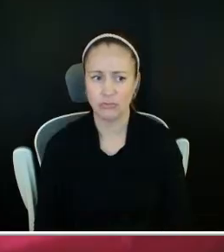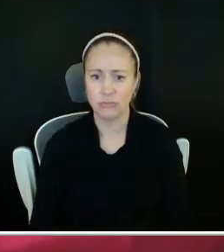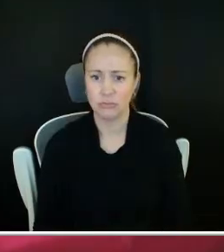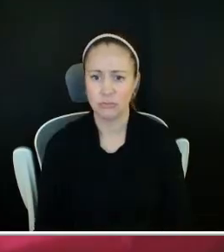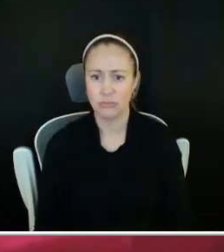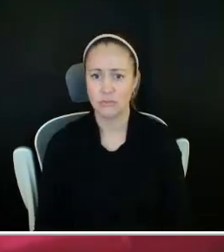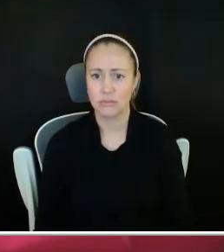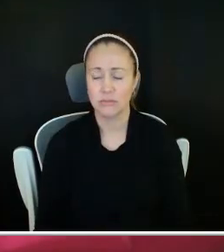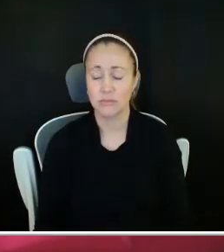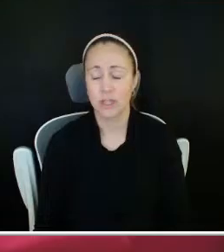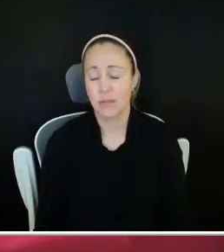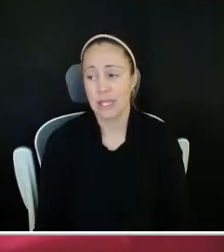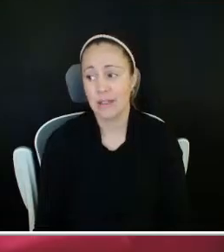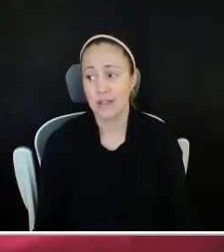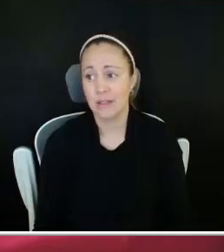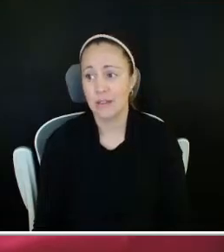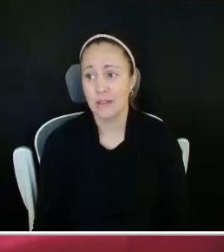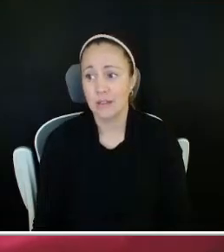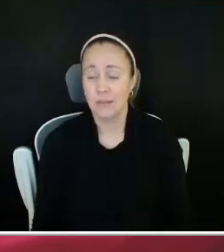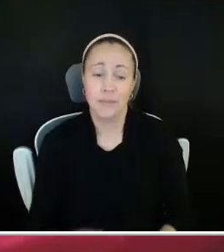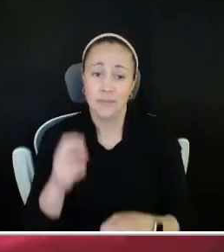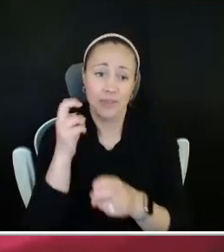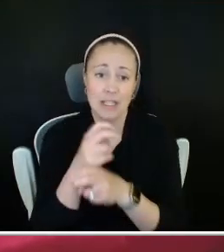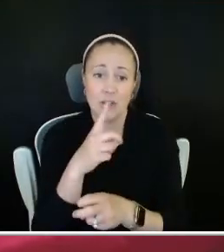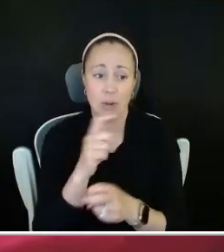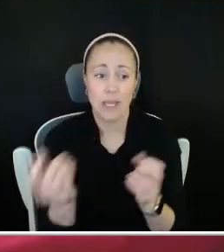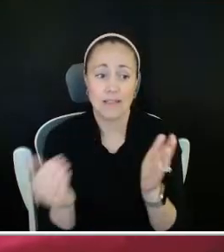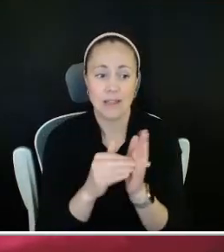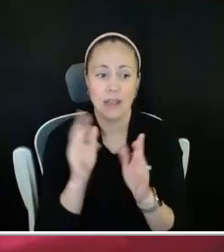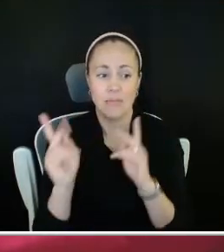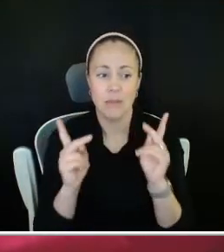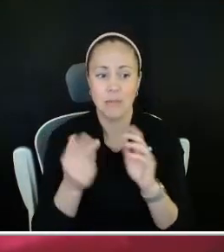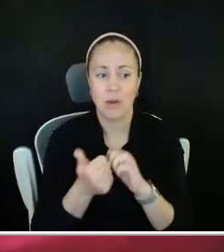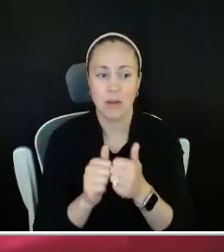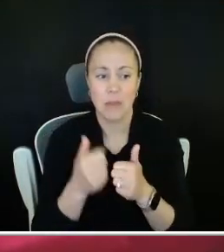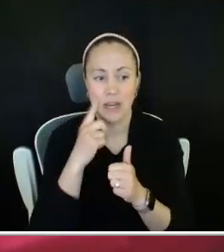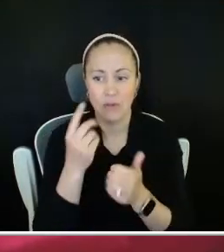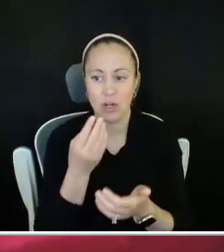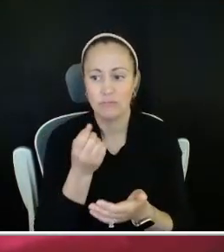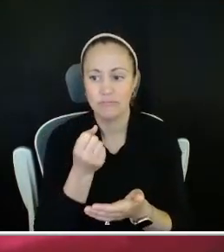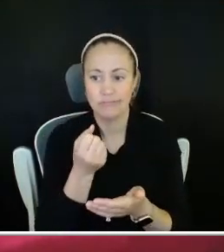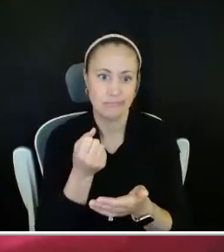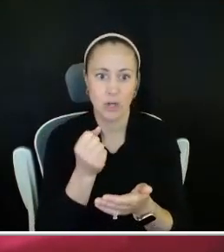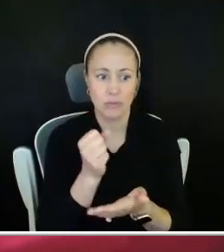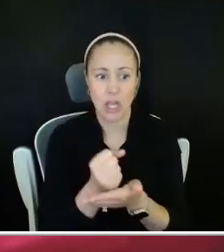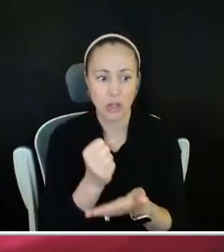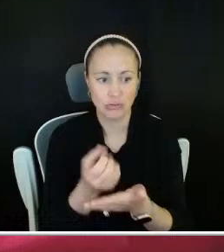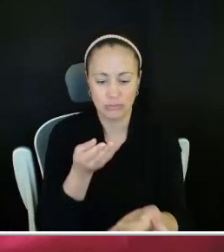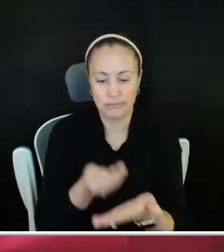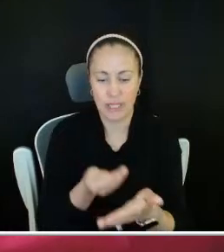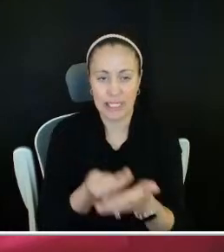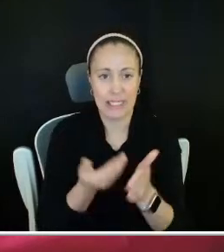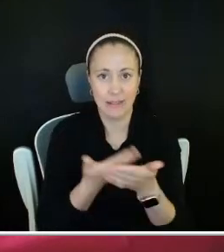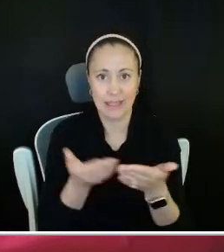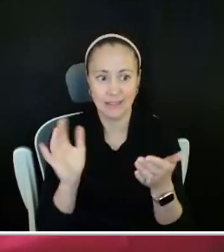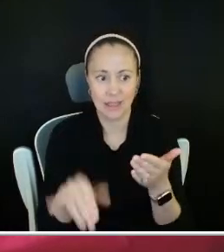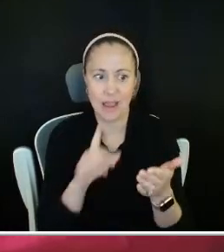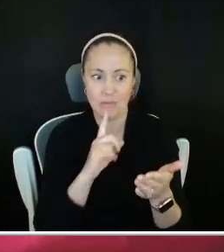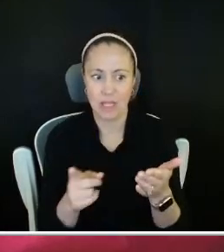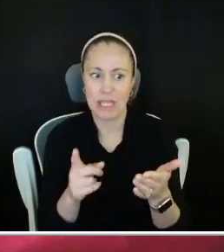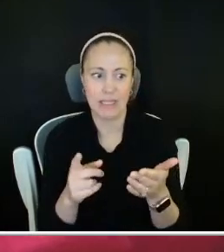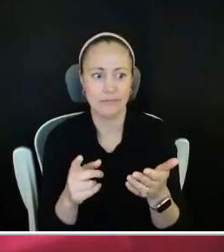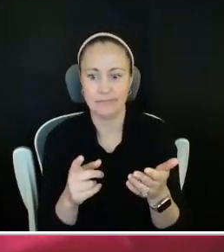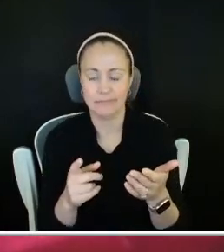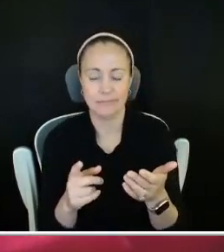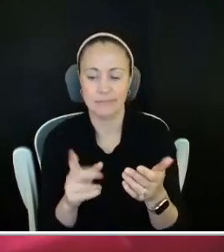It's hard because, again, people are competing for scholarships, things of that nature. And again, everyone thinks more is better. They have